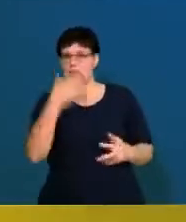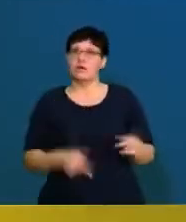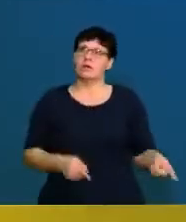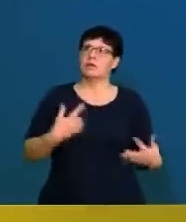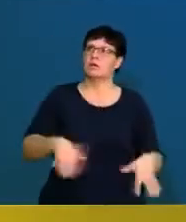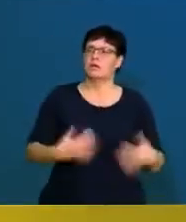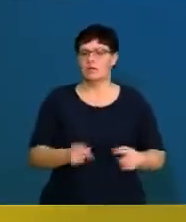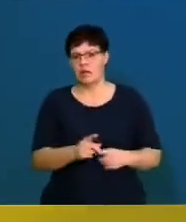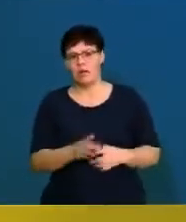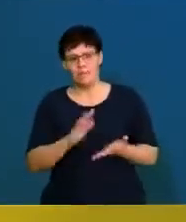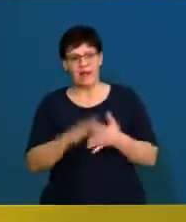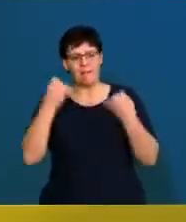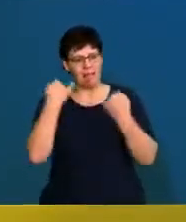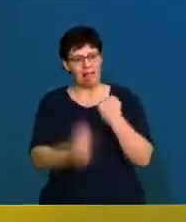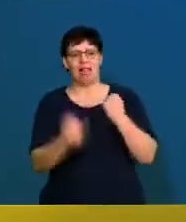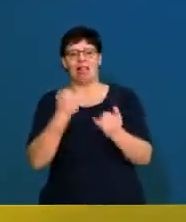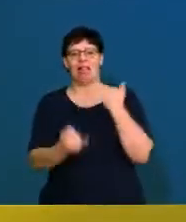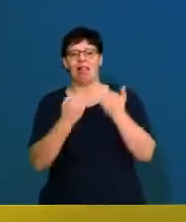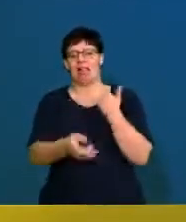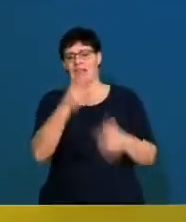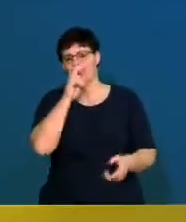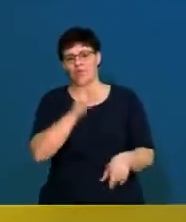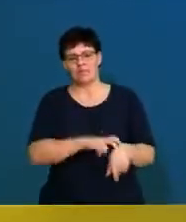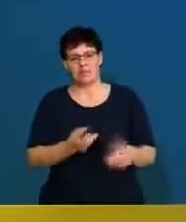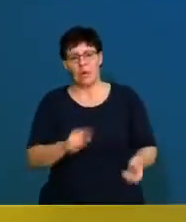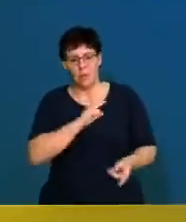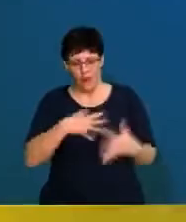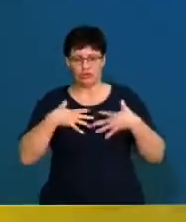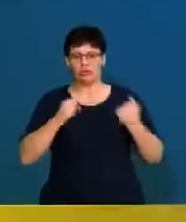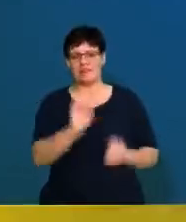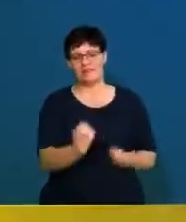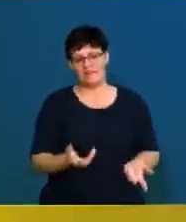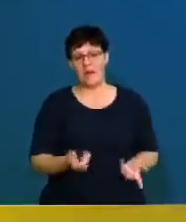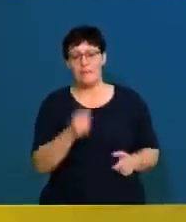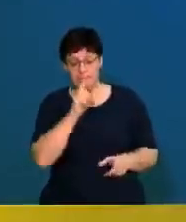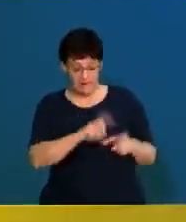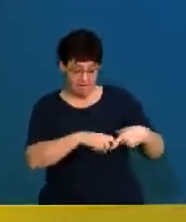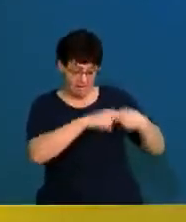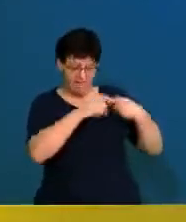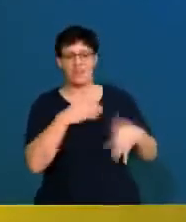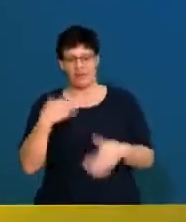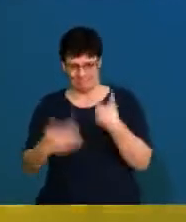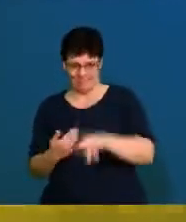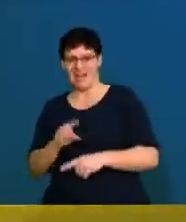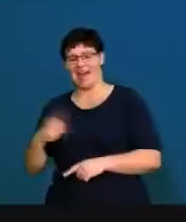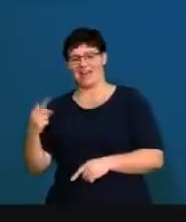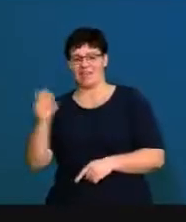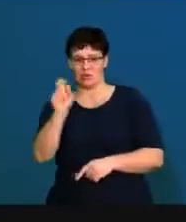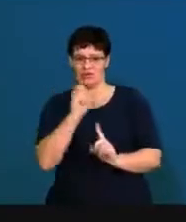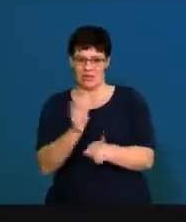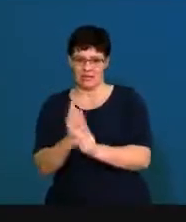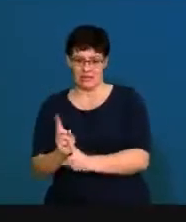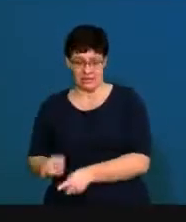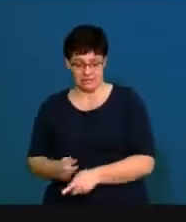to make a lot of careless mistakes because of the time constraints that come with that. Okay, right. And